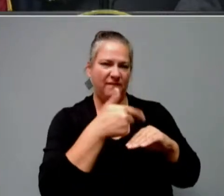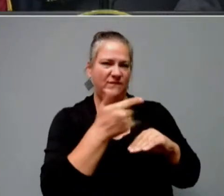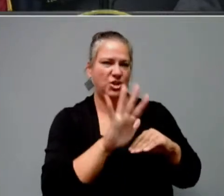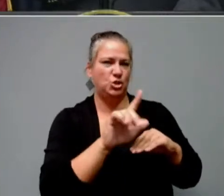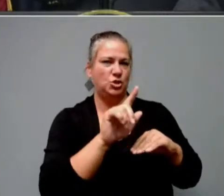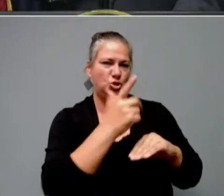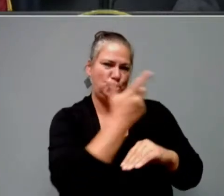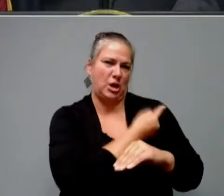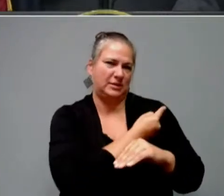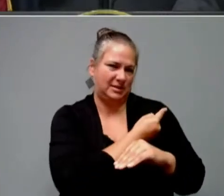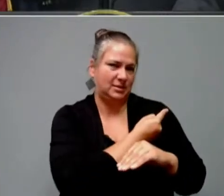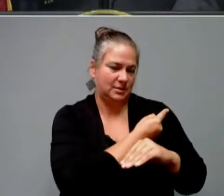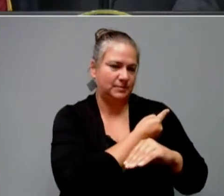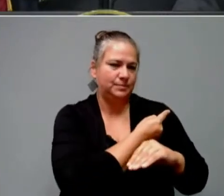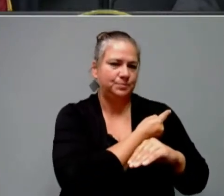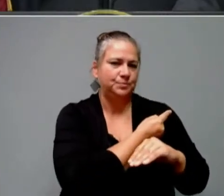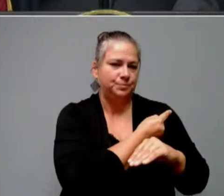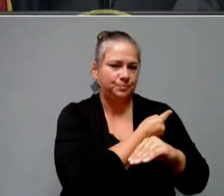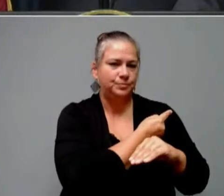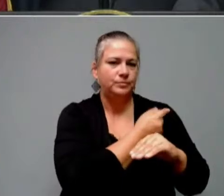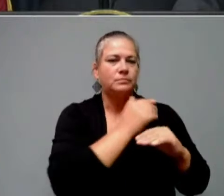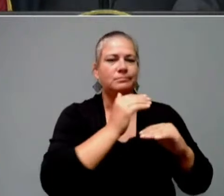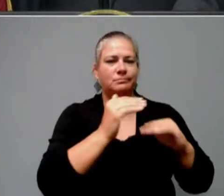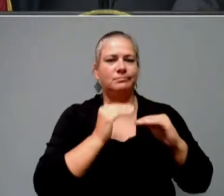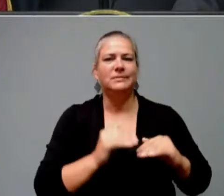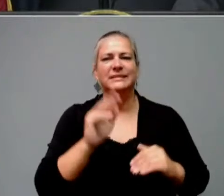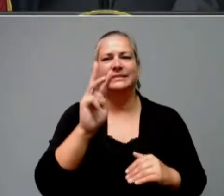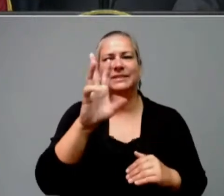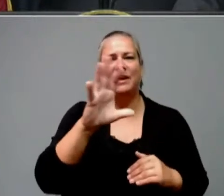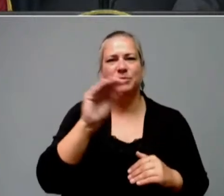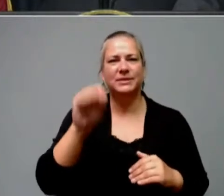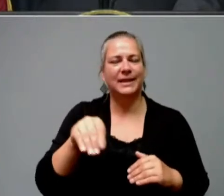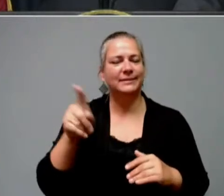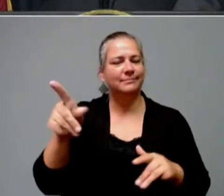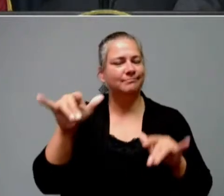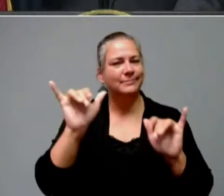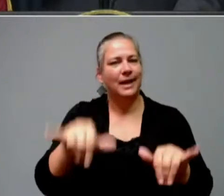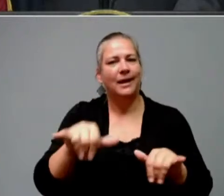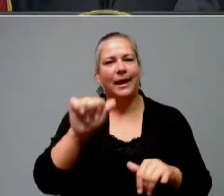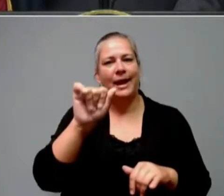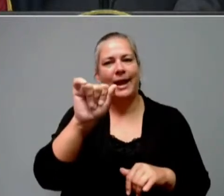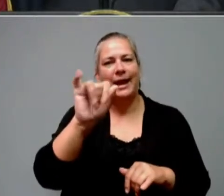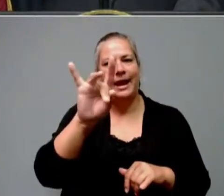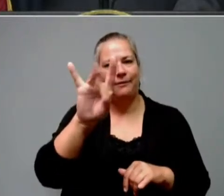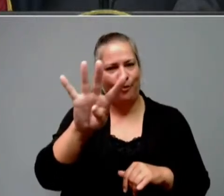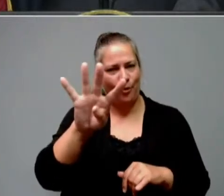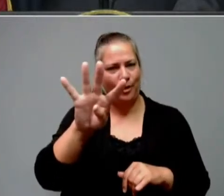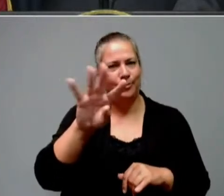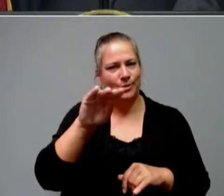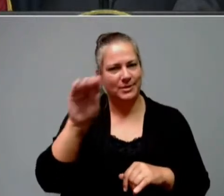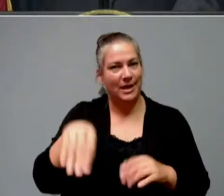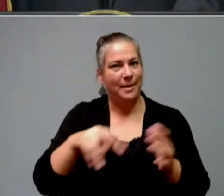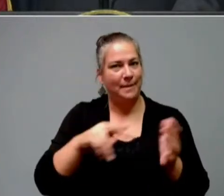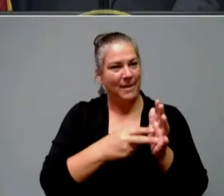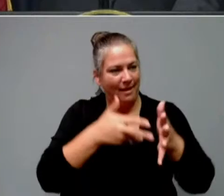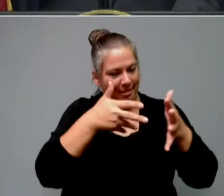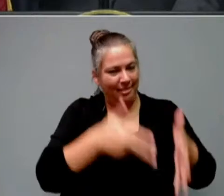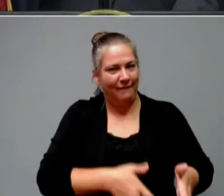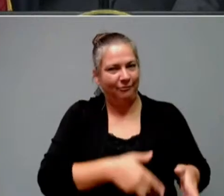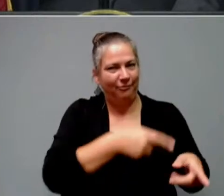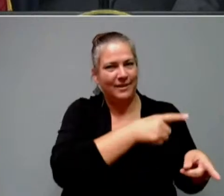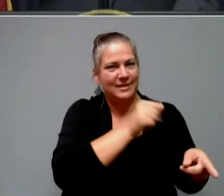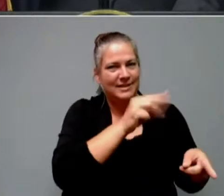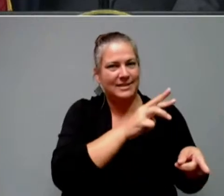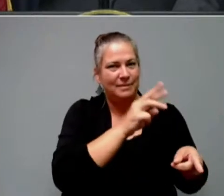up, we're still at 64%. We've been stuck there. This does mean 16% of those that are the most vulnerable against the